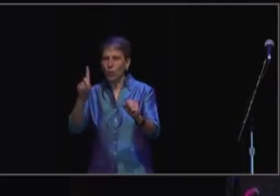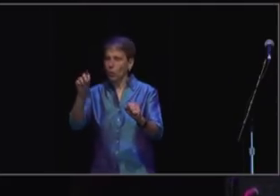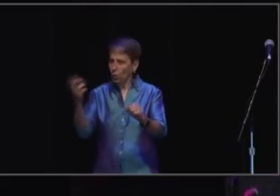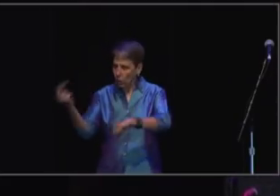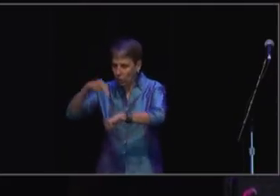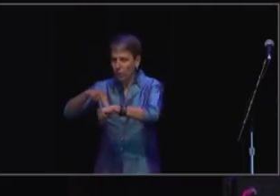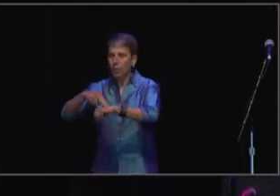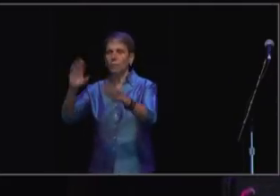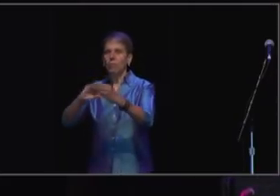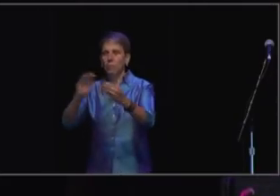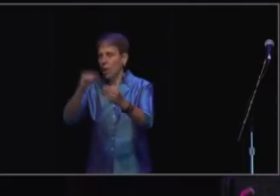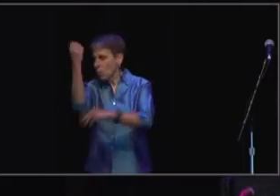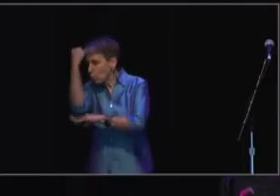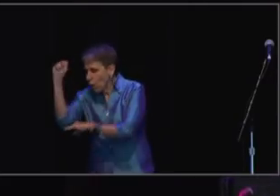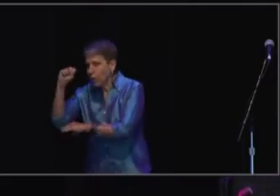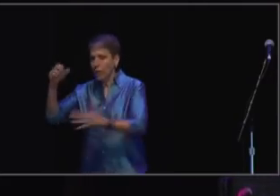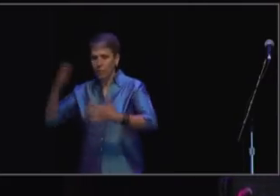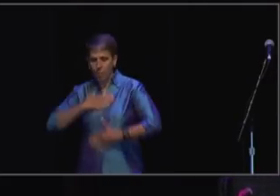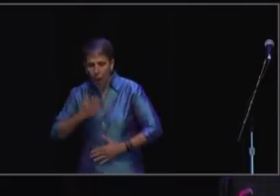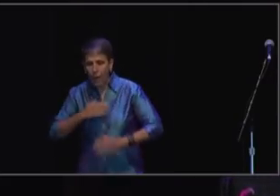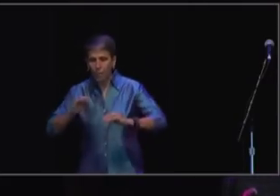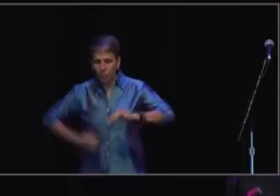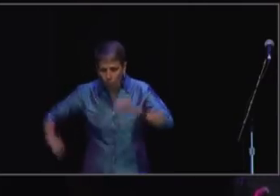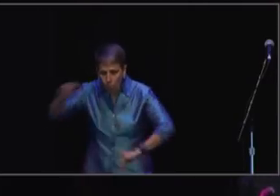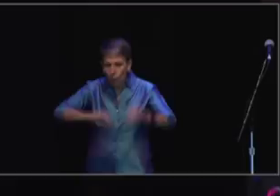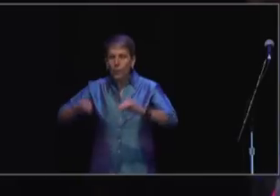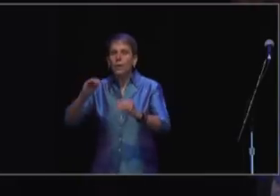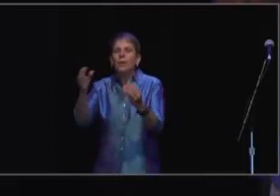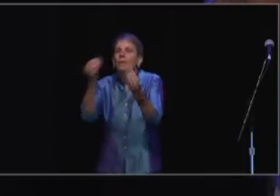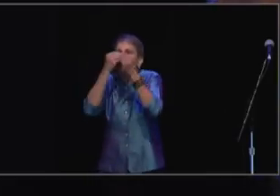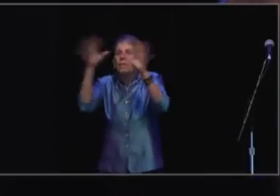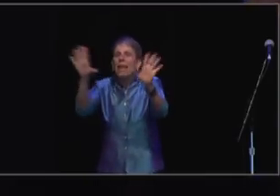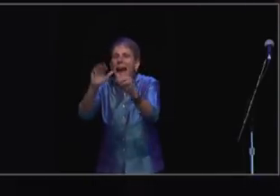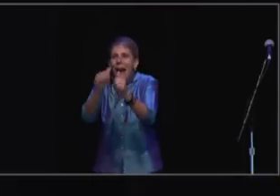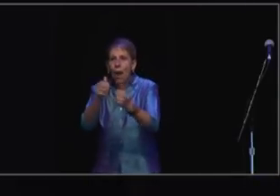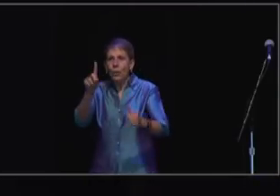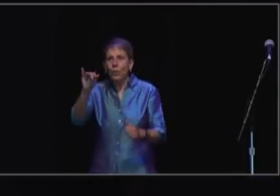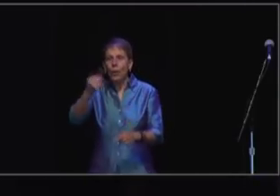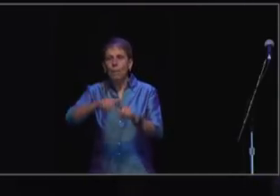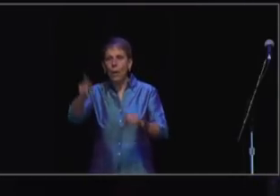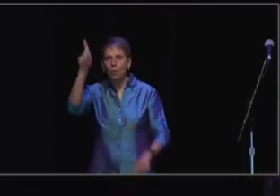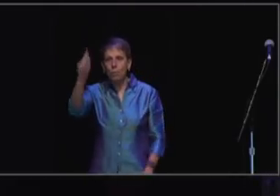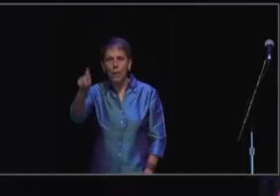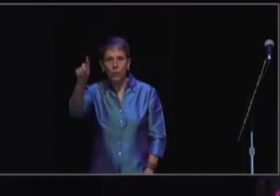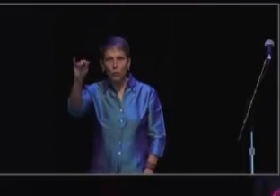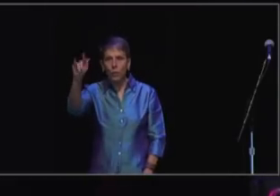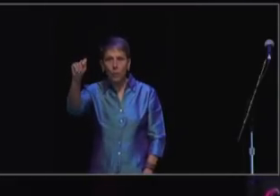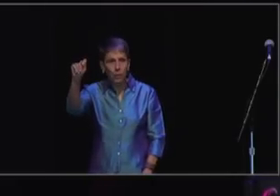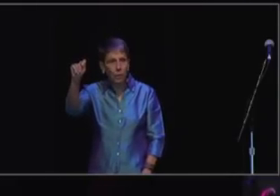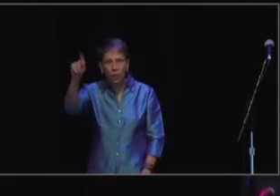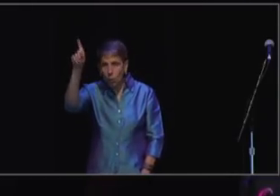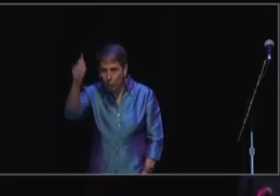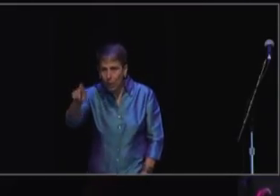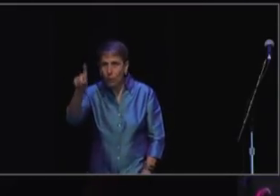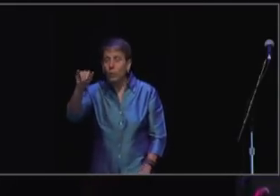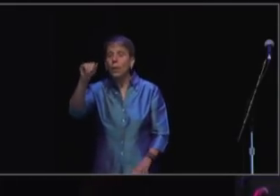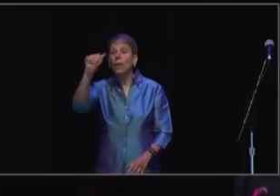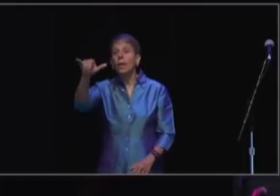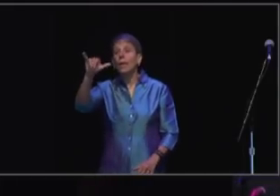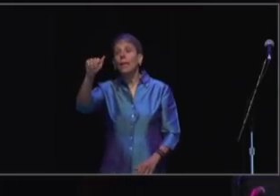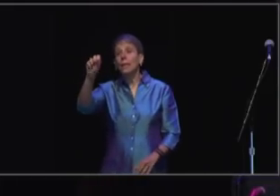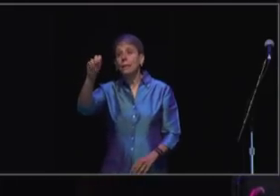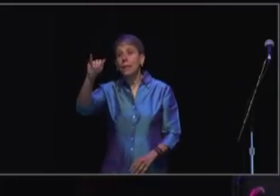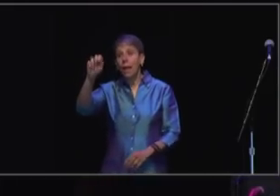way you communicate with your body, this needs to happen. I have known Ysaÿe